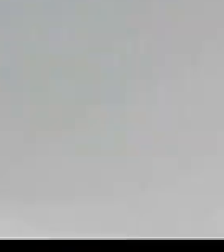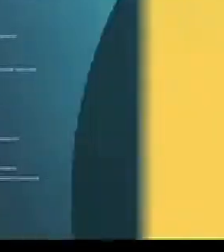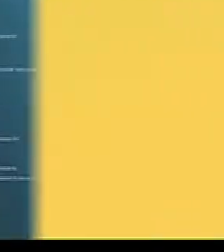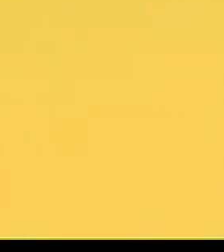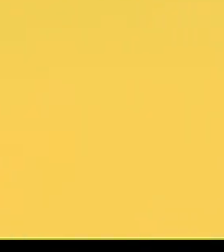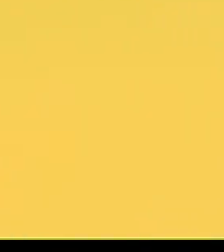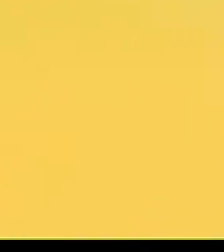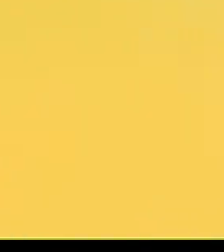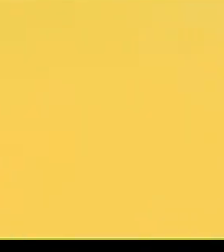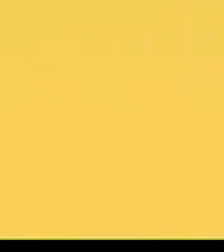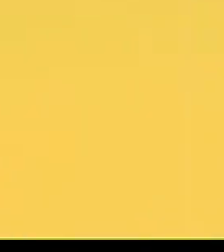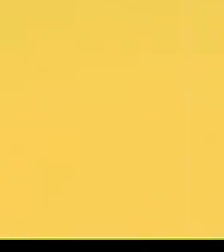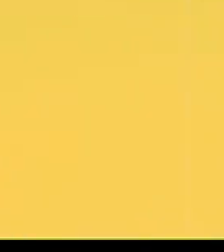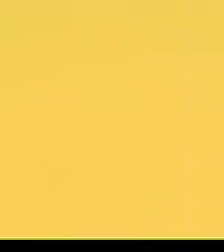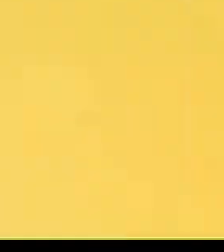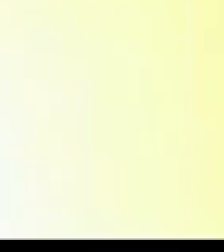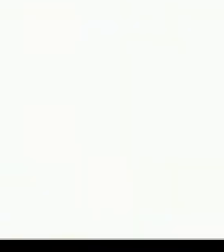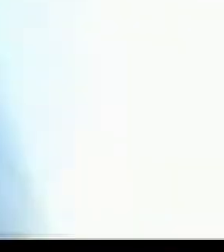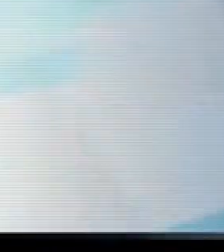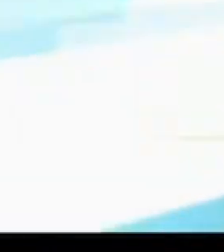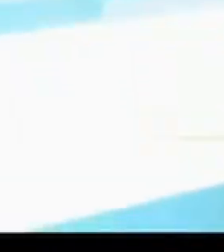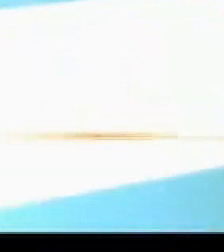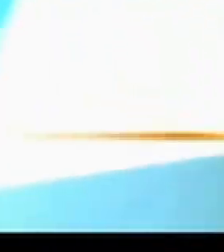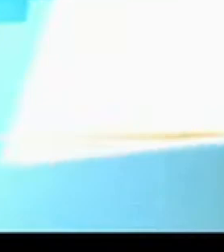Now in HD.